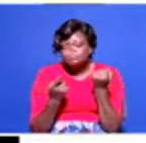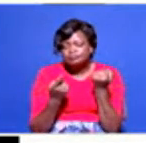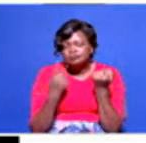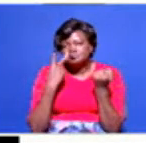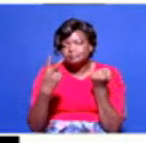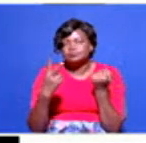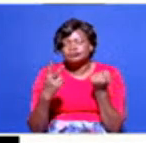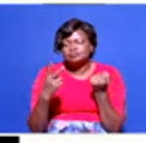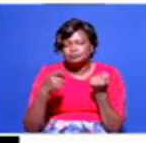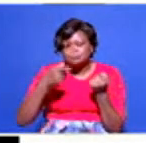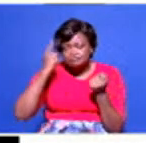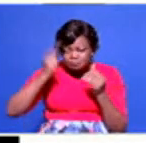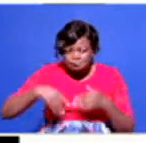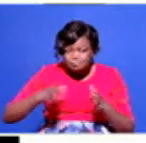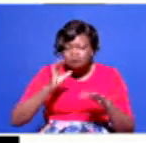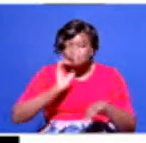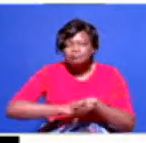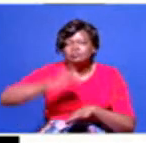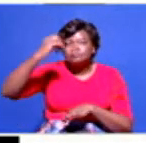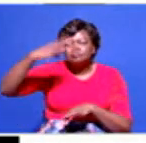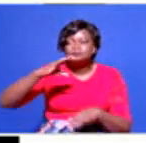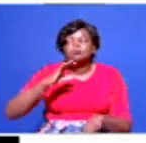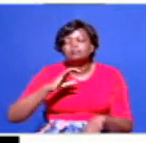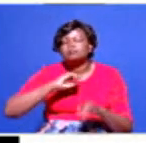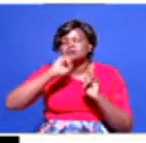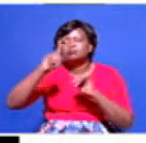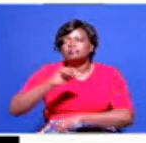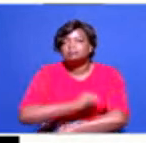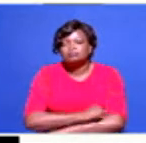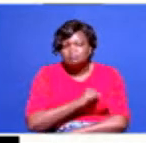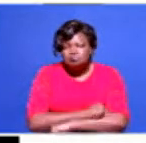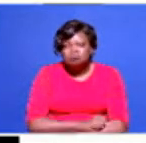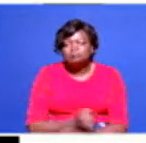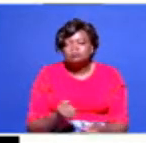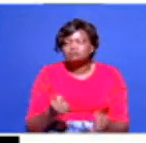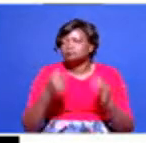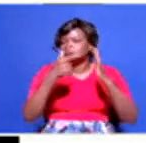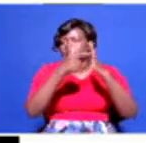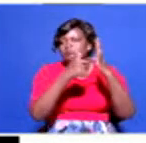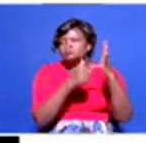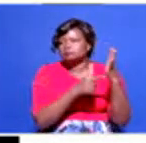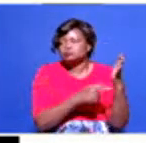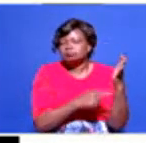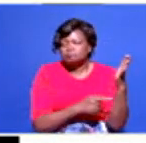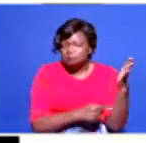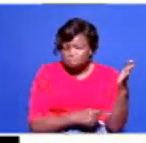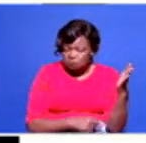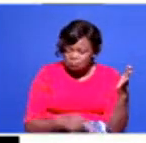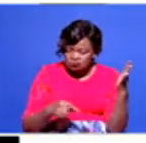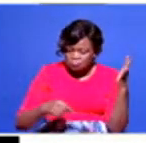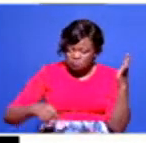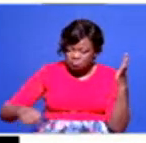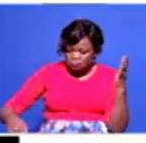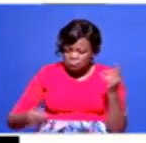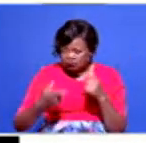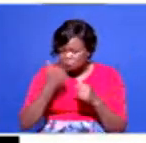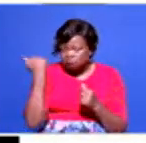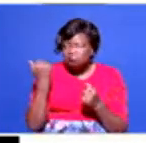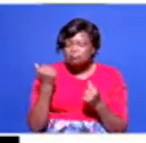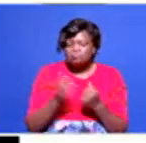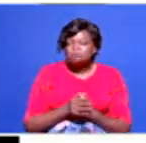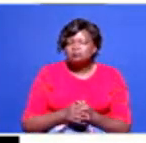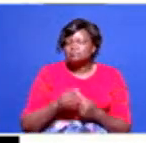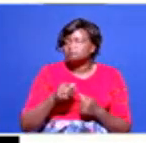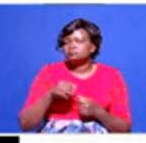got electricity, got to school. The list goes on due to the selflessness